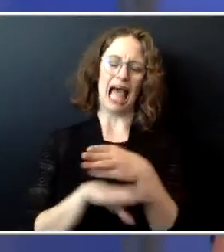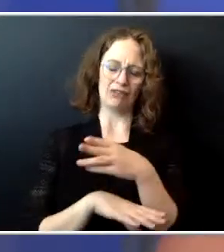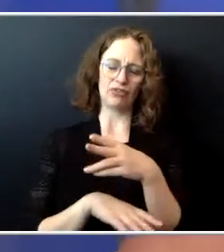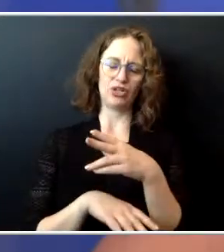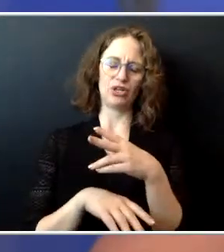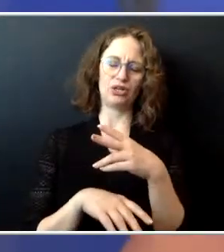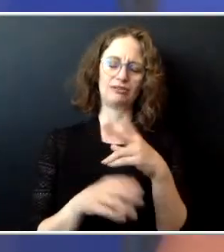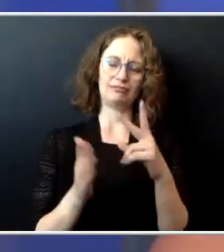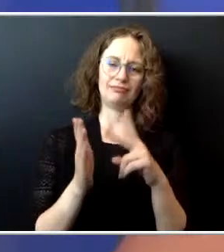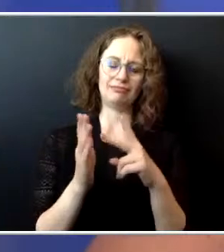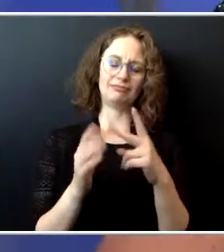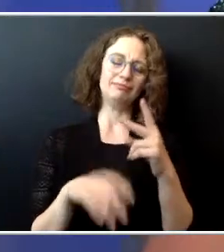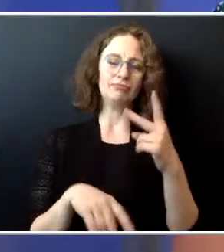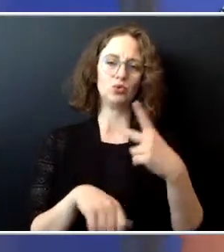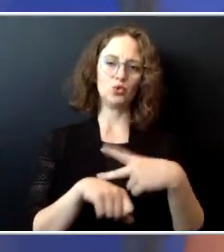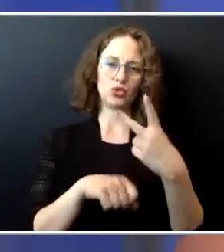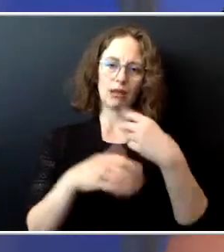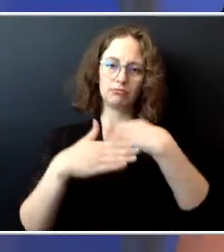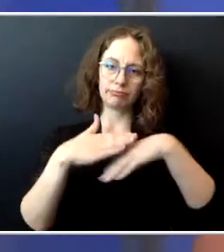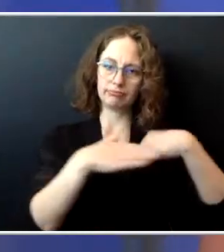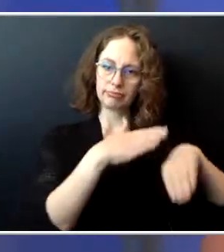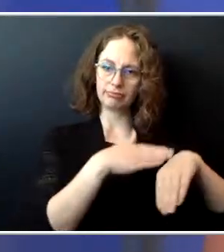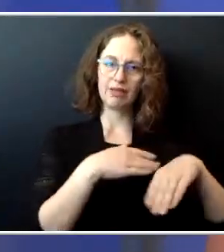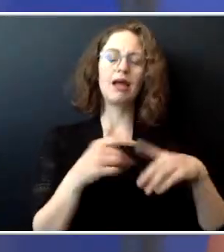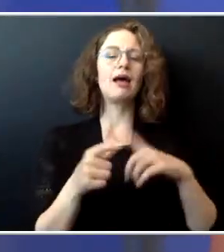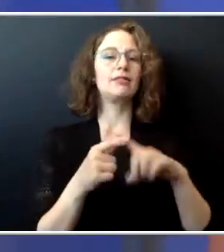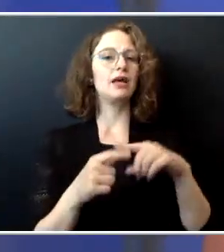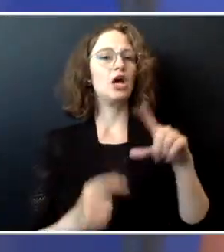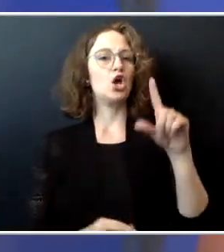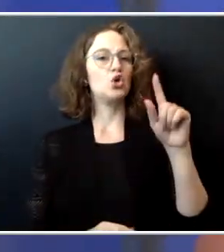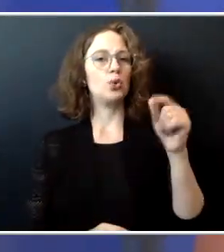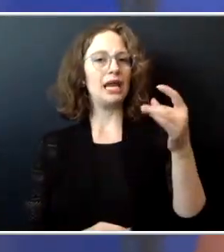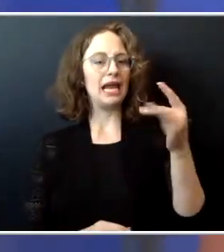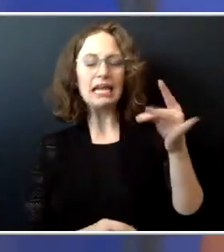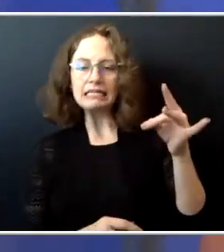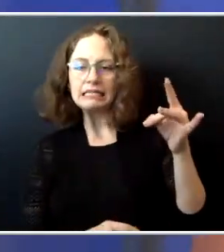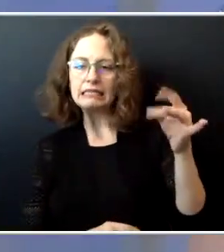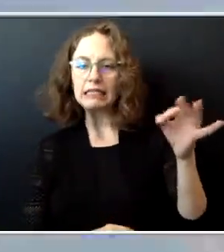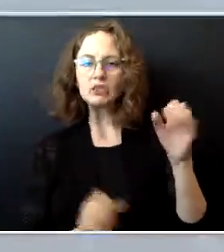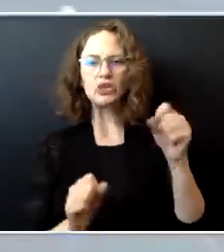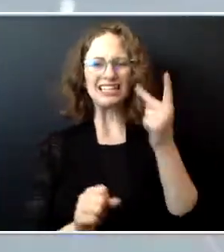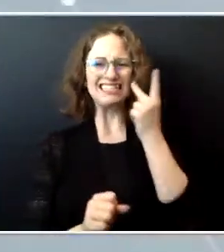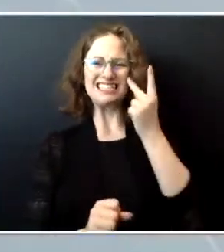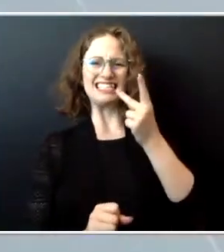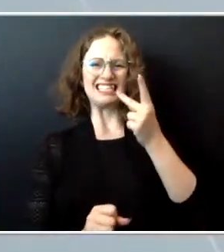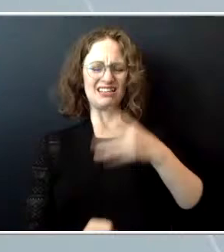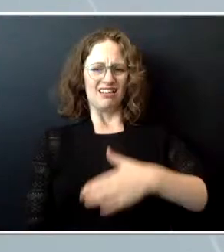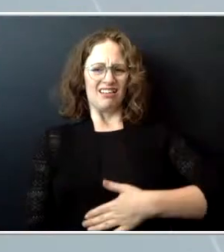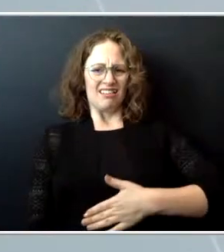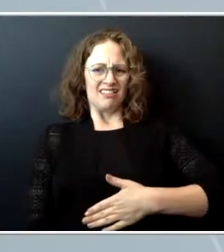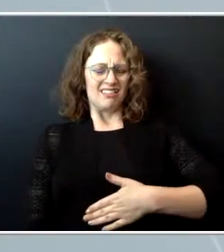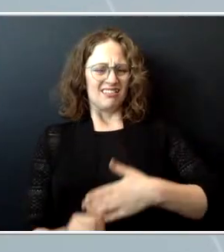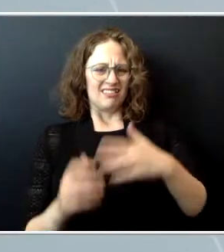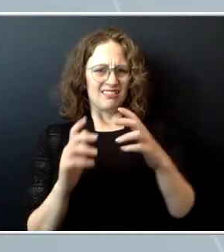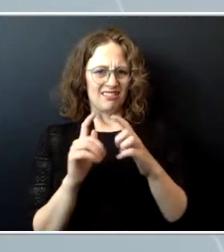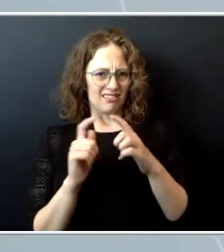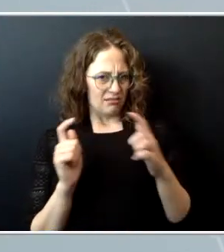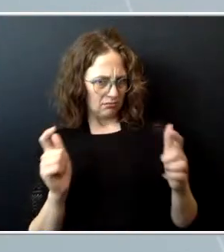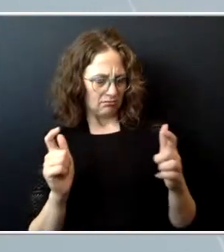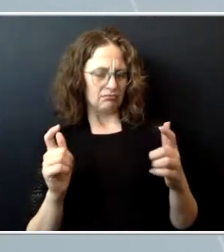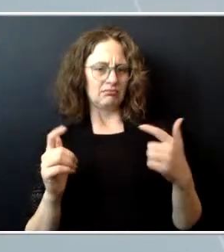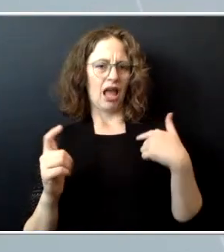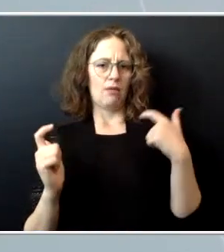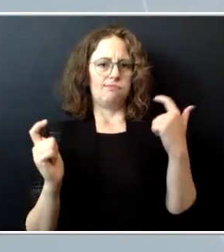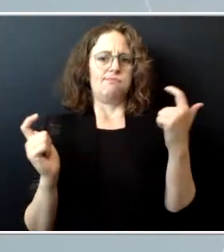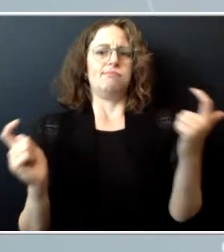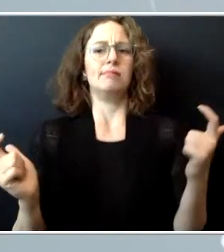2019, you can see it in my stomach. I have definitely got larger than I had ever been, and even